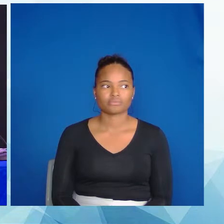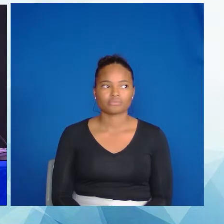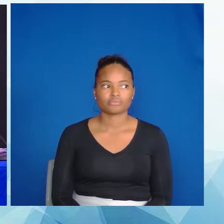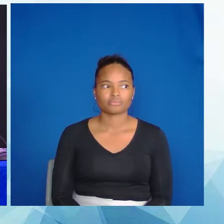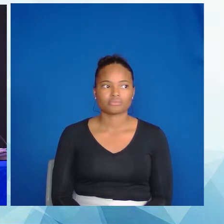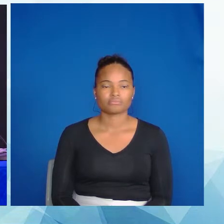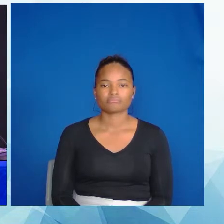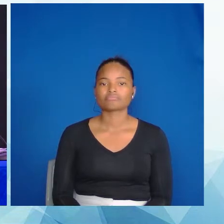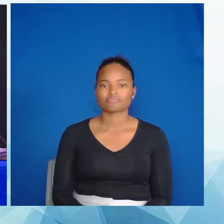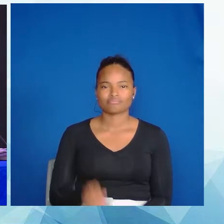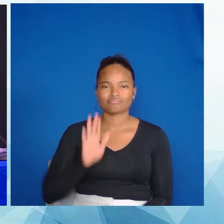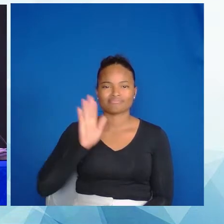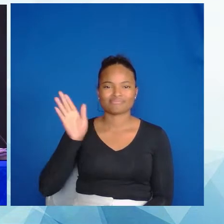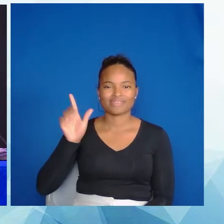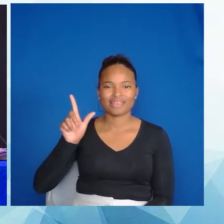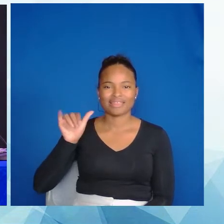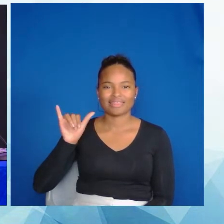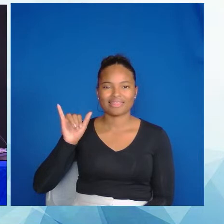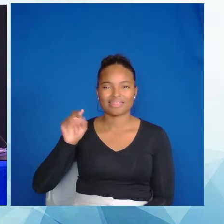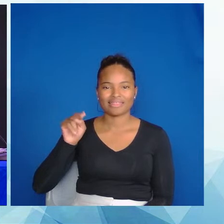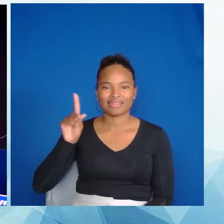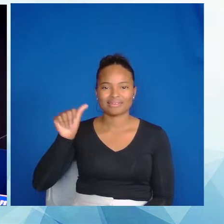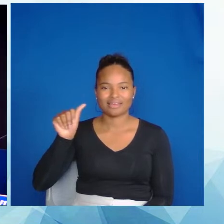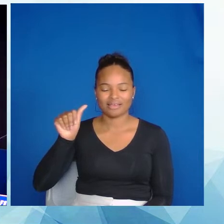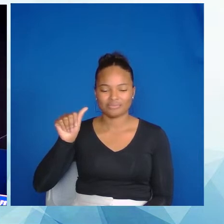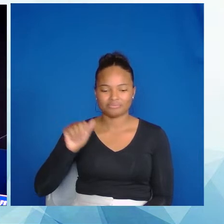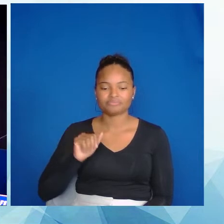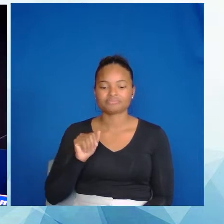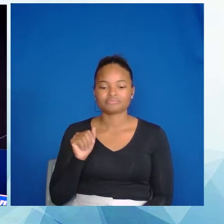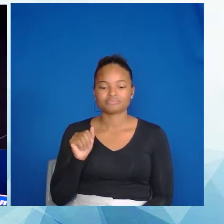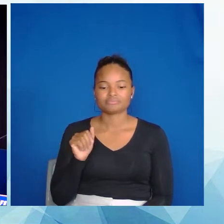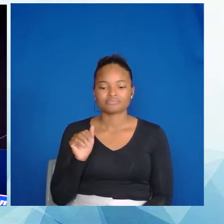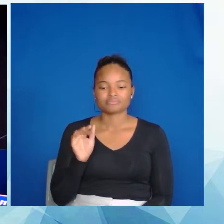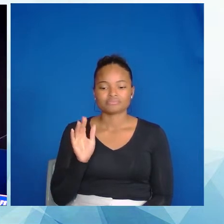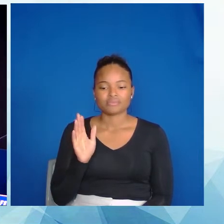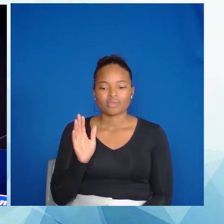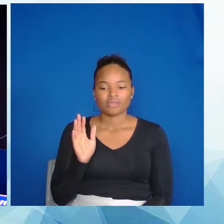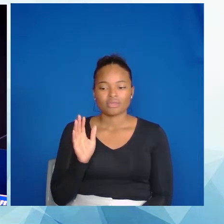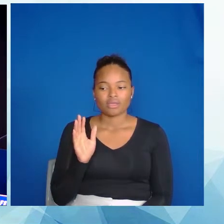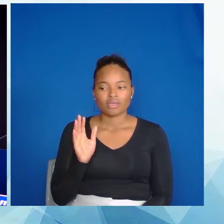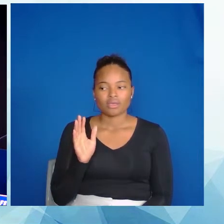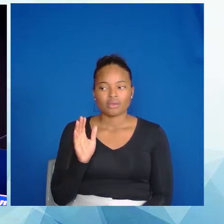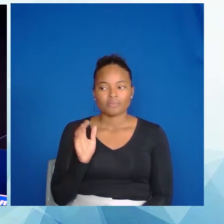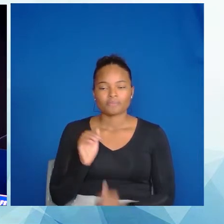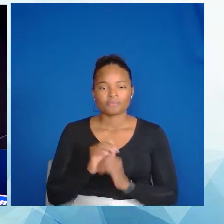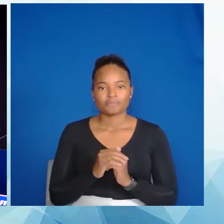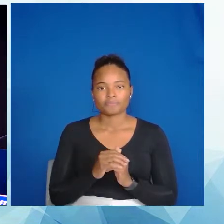This is Linda. So we're looking at this as, this is Linda speaking.